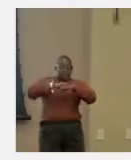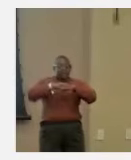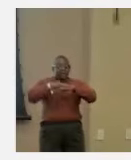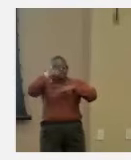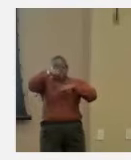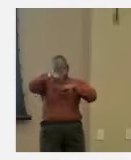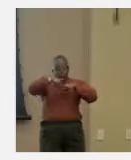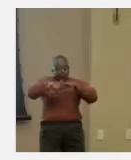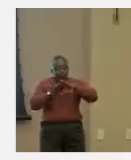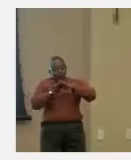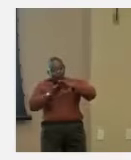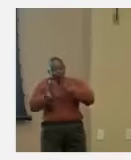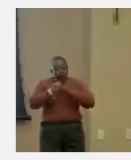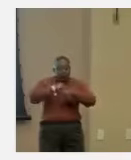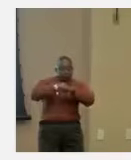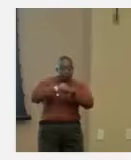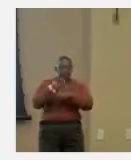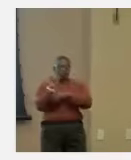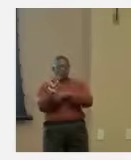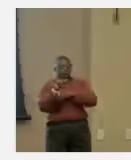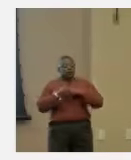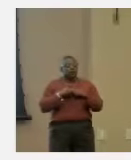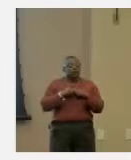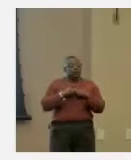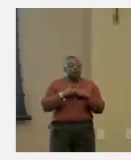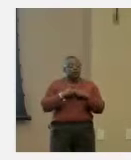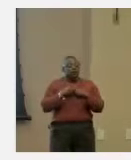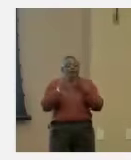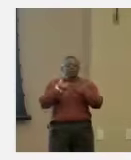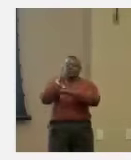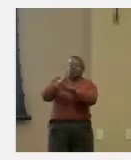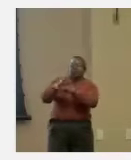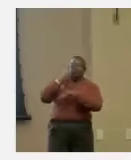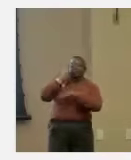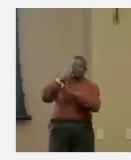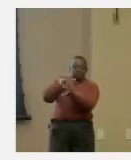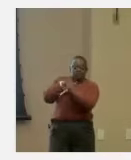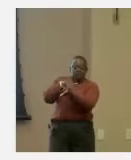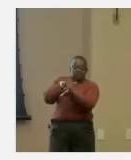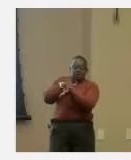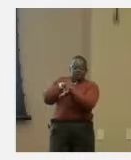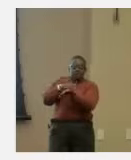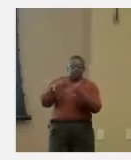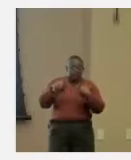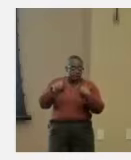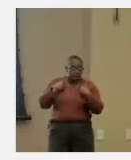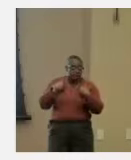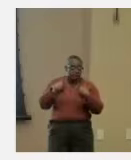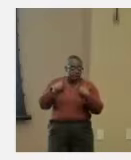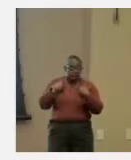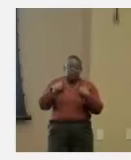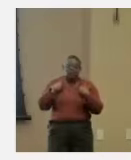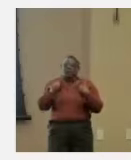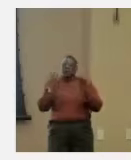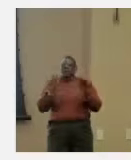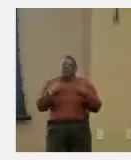Dermatology follow-up is essential, but I'll add that being established with a dermatologist is essential because, again, you don't want the first